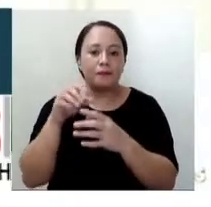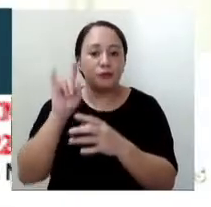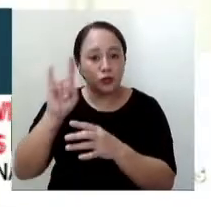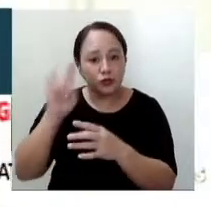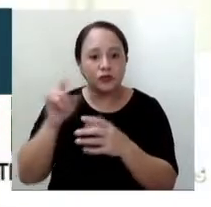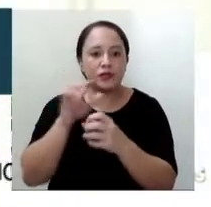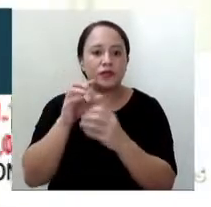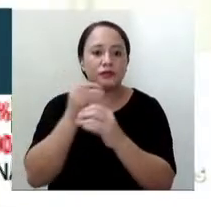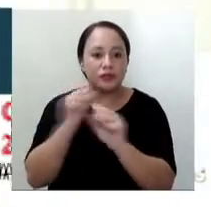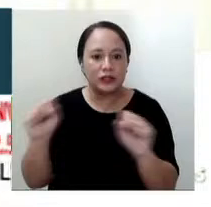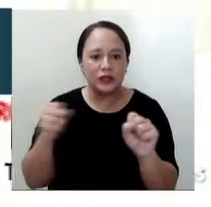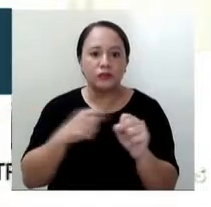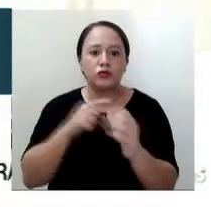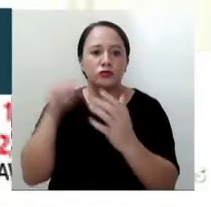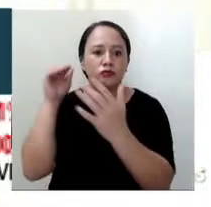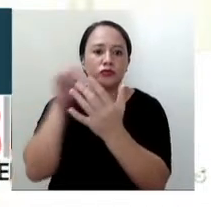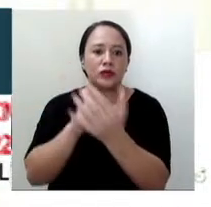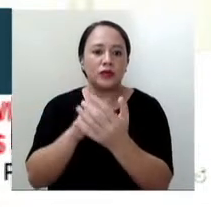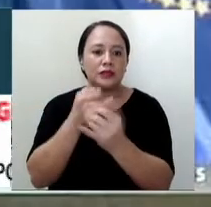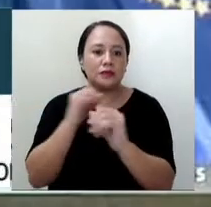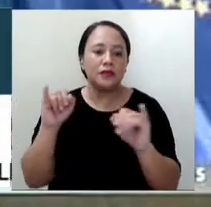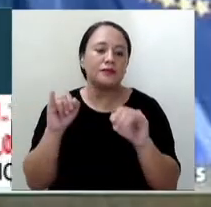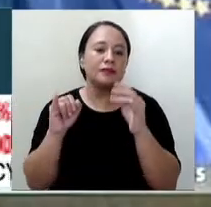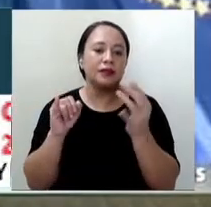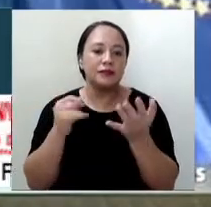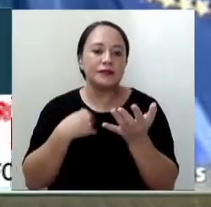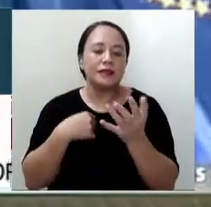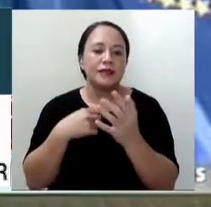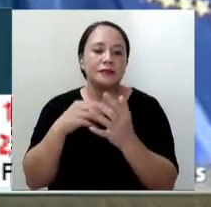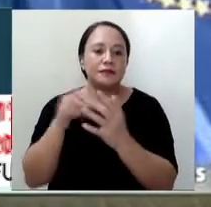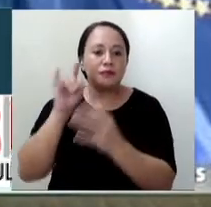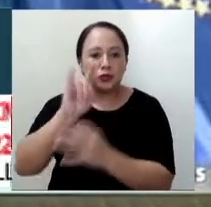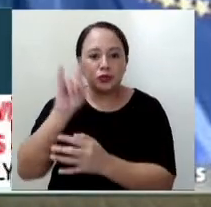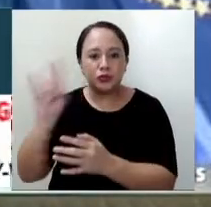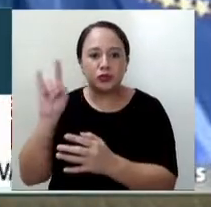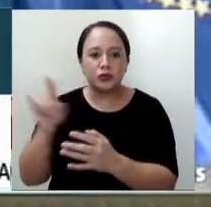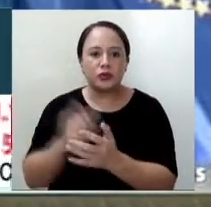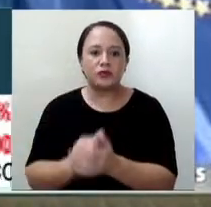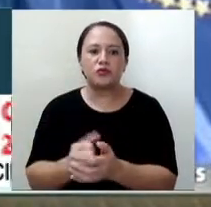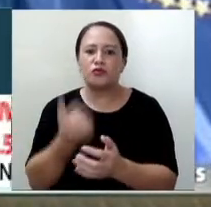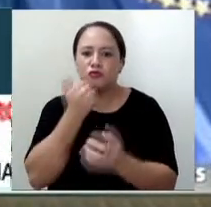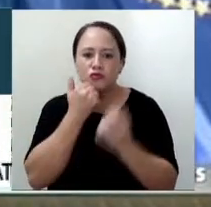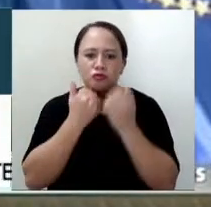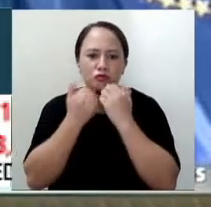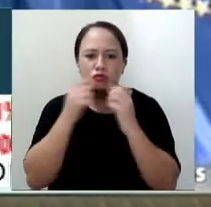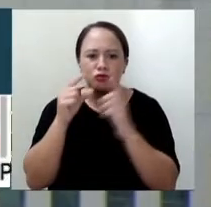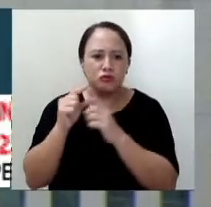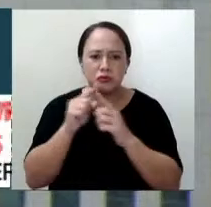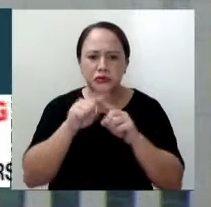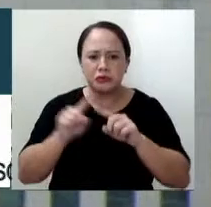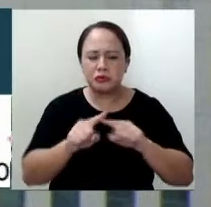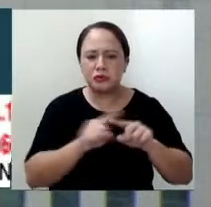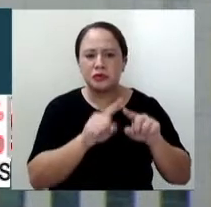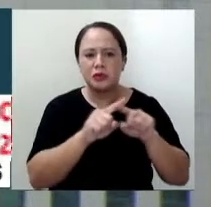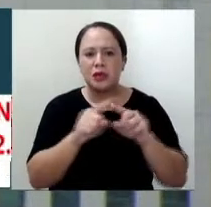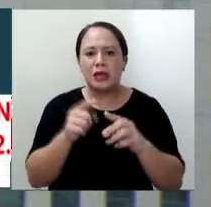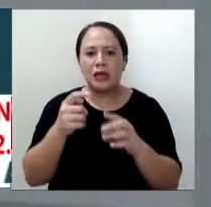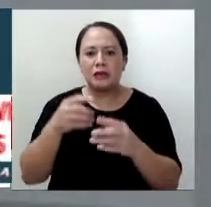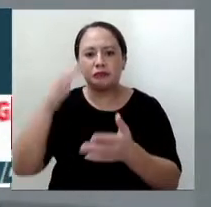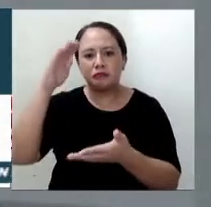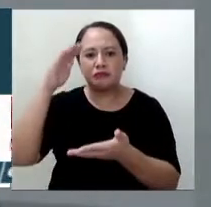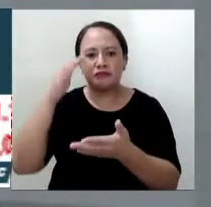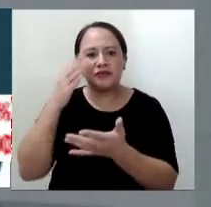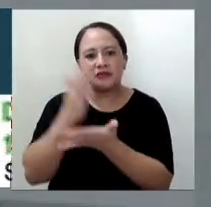a total war against independent media through false charges of defamation and rescinding broadcast licenses, among